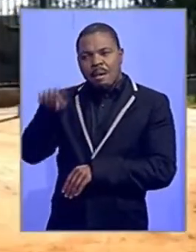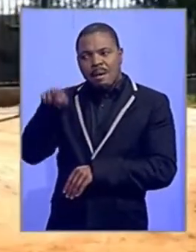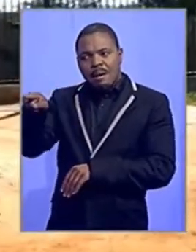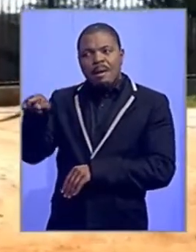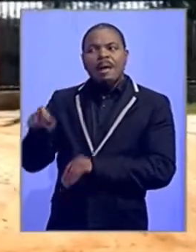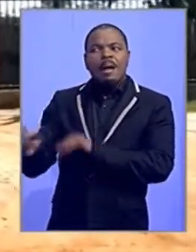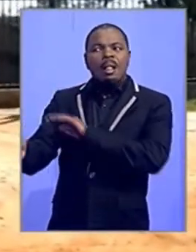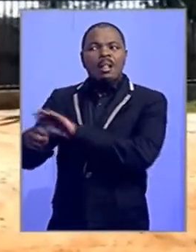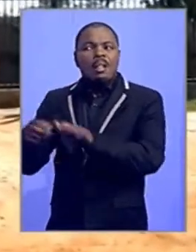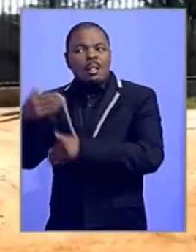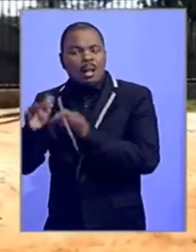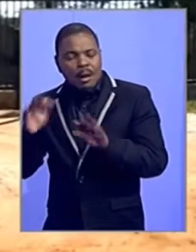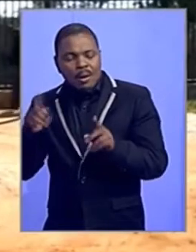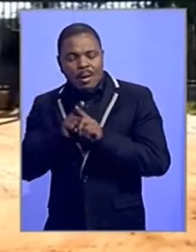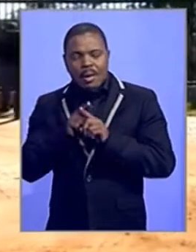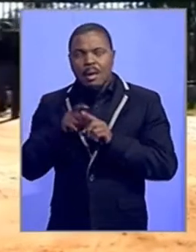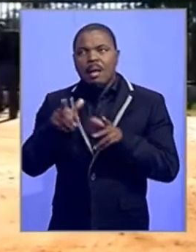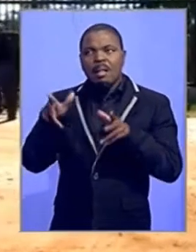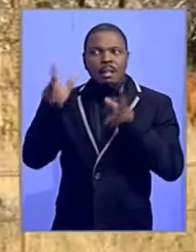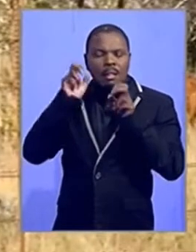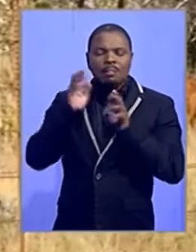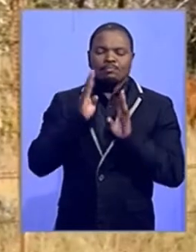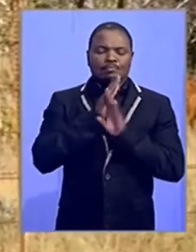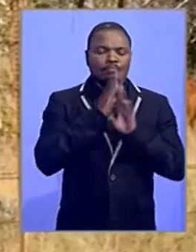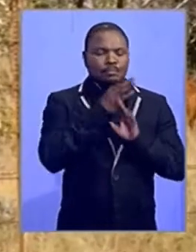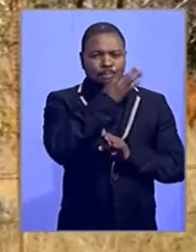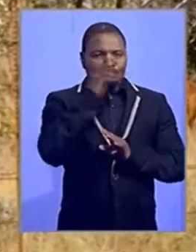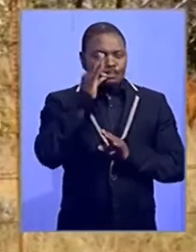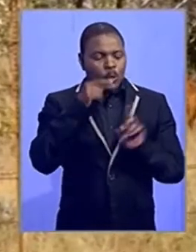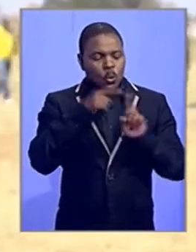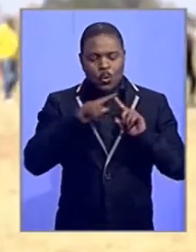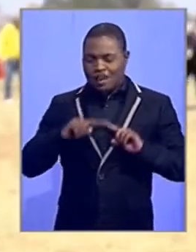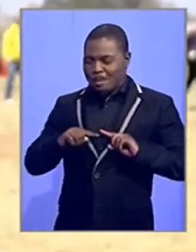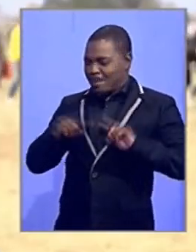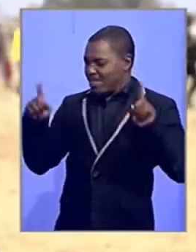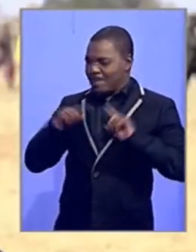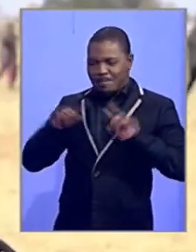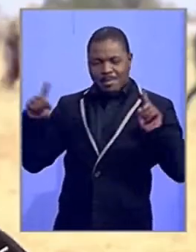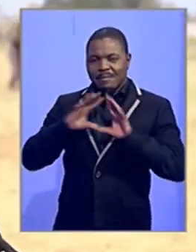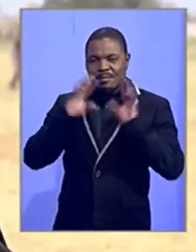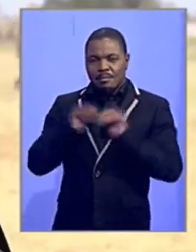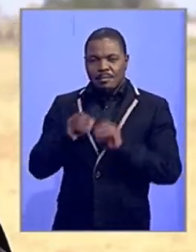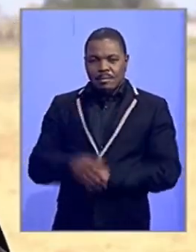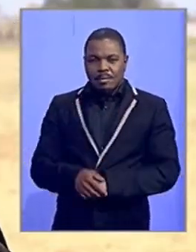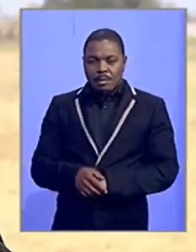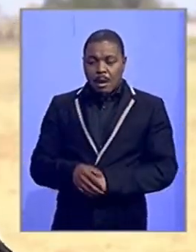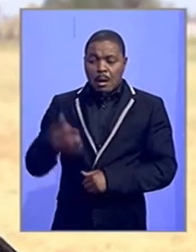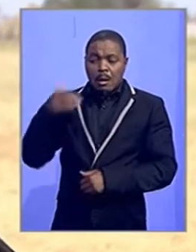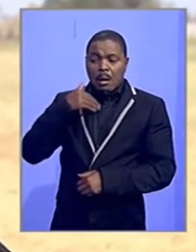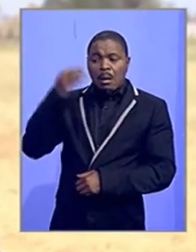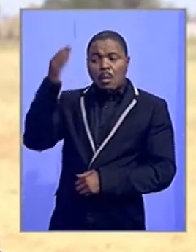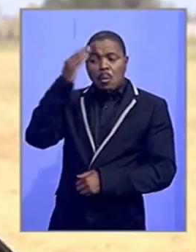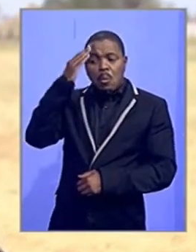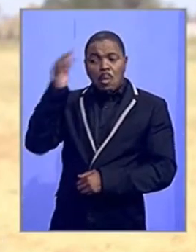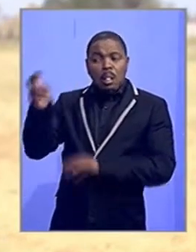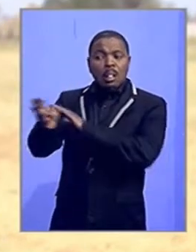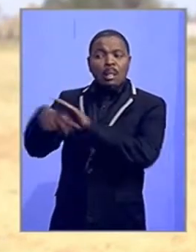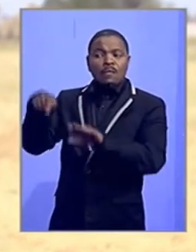sephiri sa puso. Motlatsatona o ganeditse dipego tseno. I had no prior knowledge of the alleged